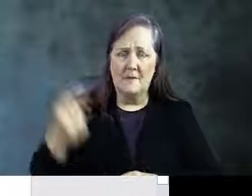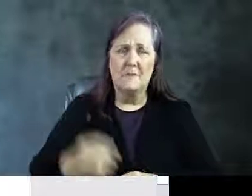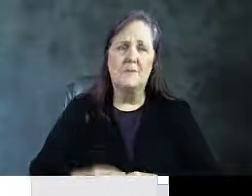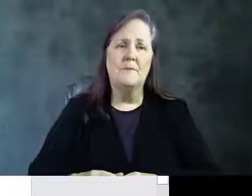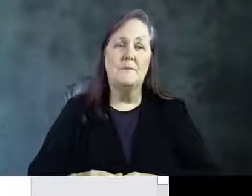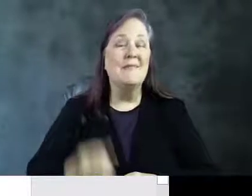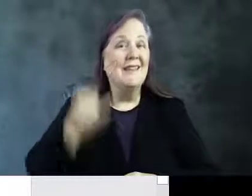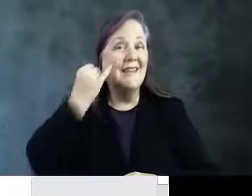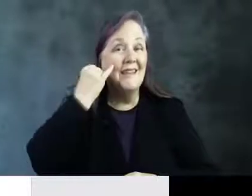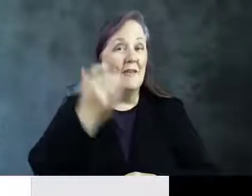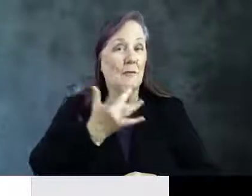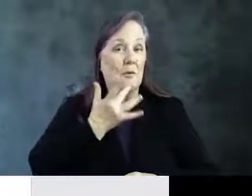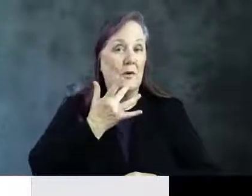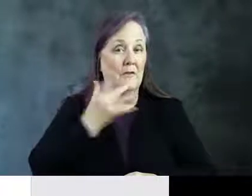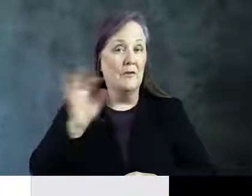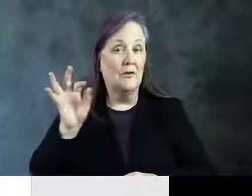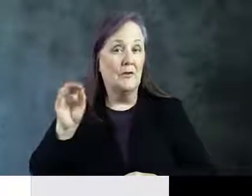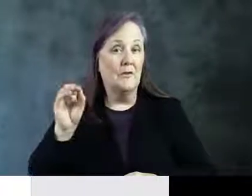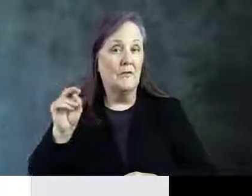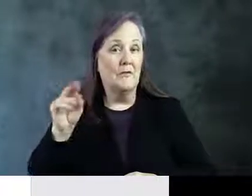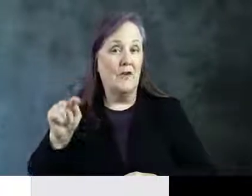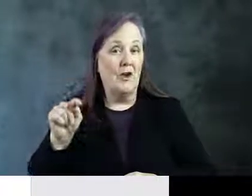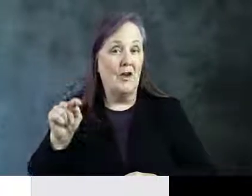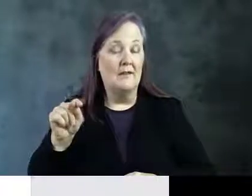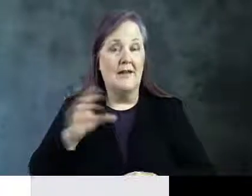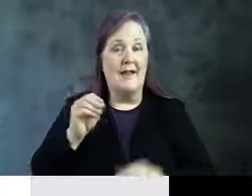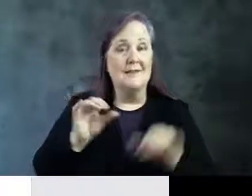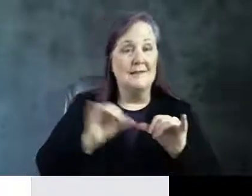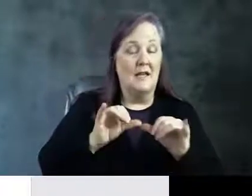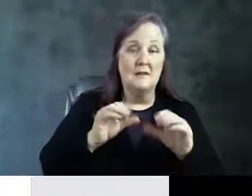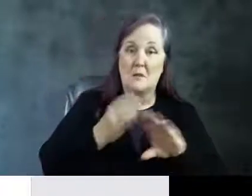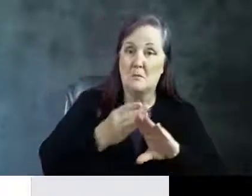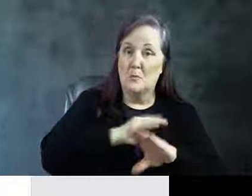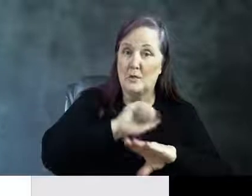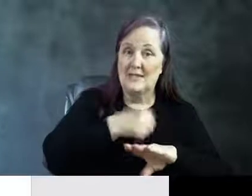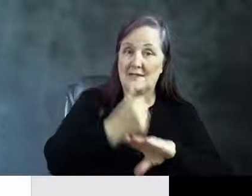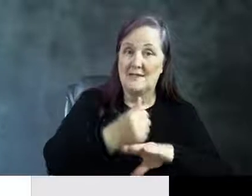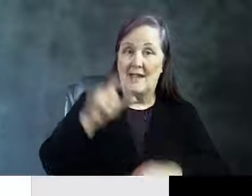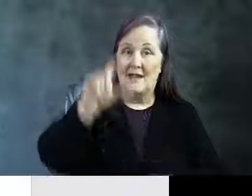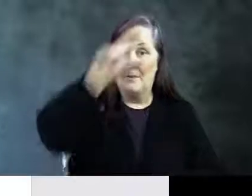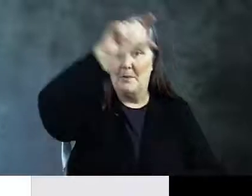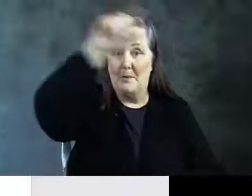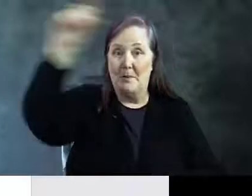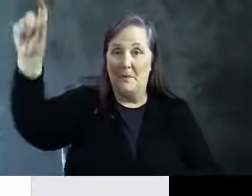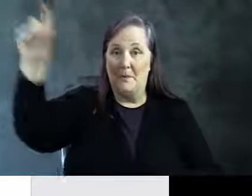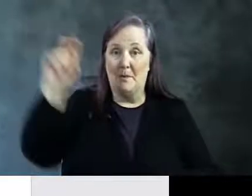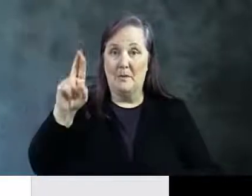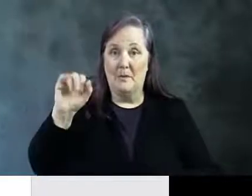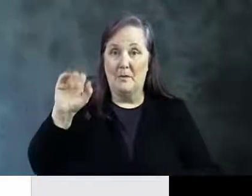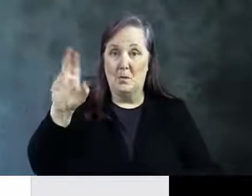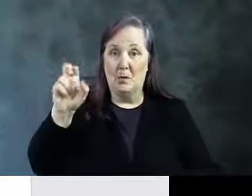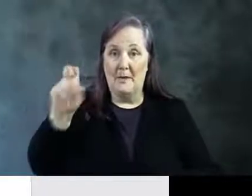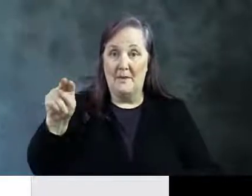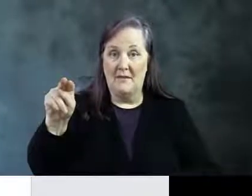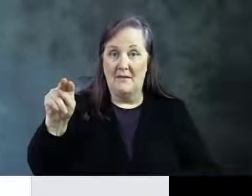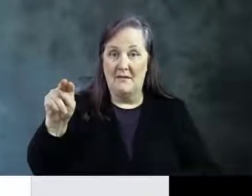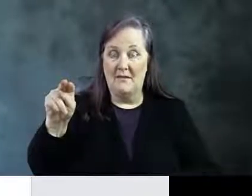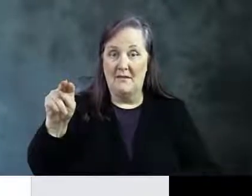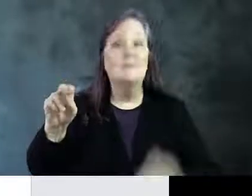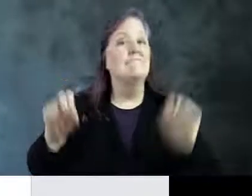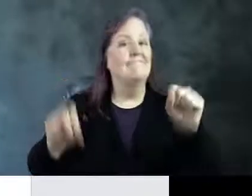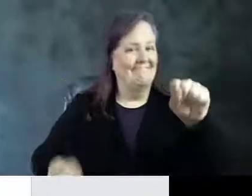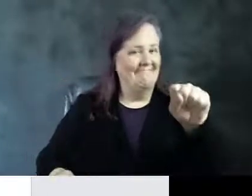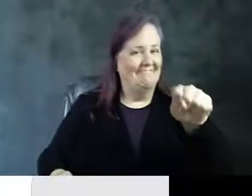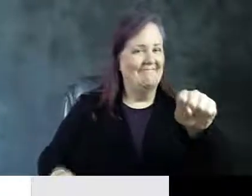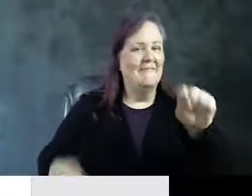if we prefer font and size, could we easily preset the ribbon structure? For example, Arial 24 bold. Yes,